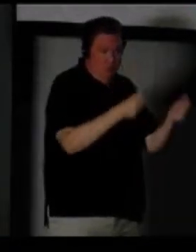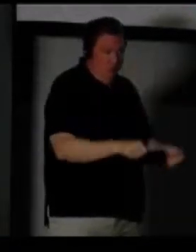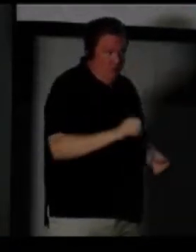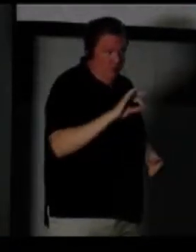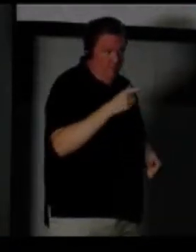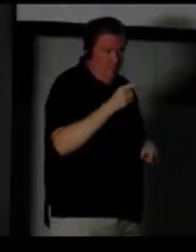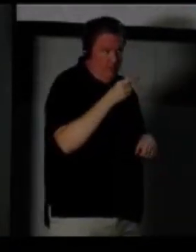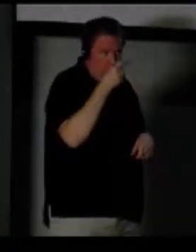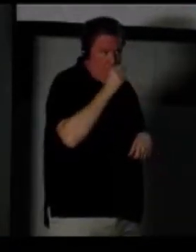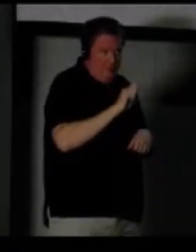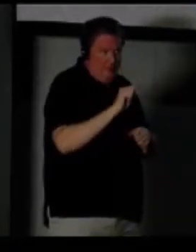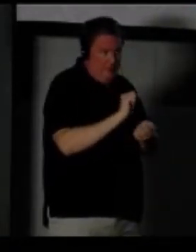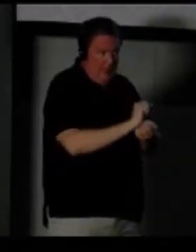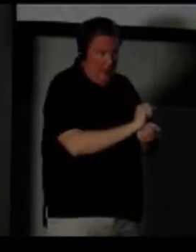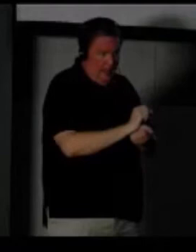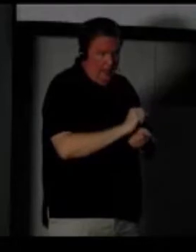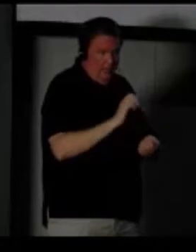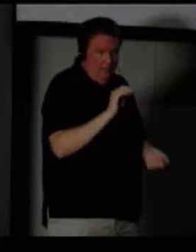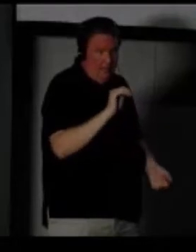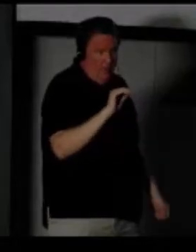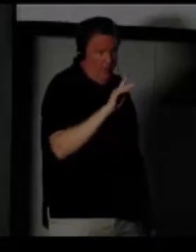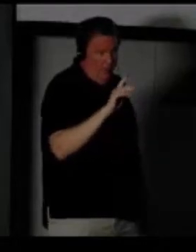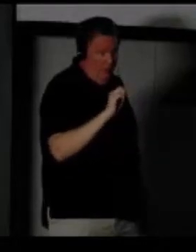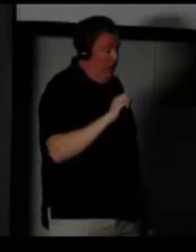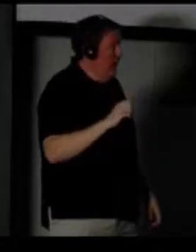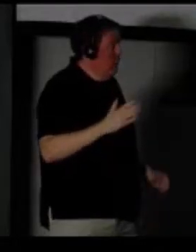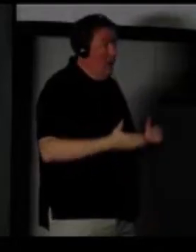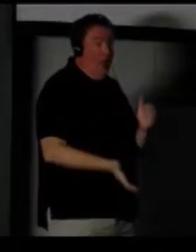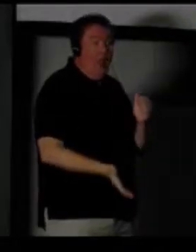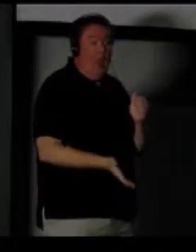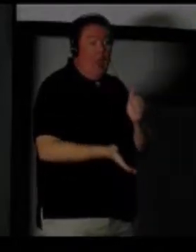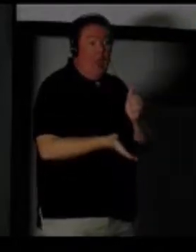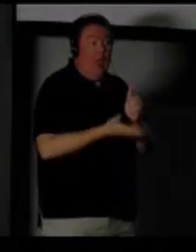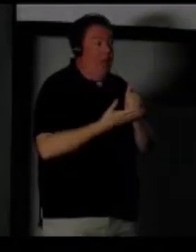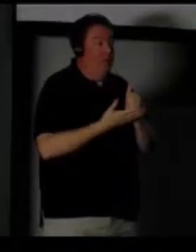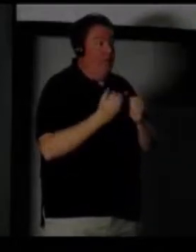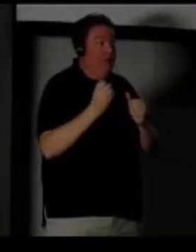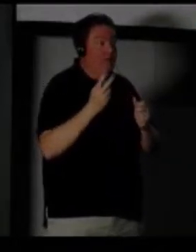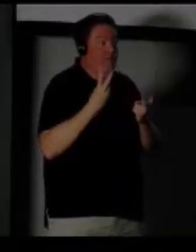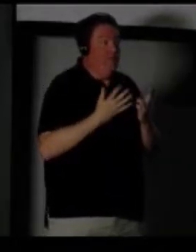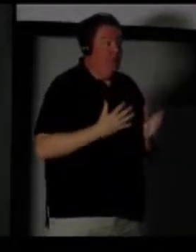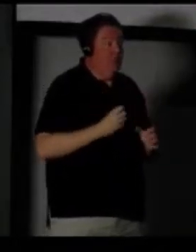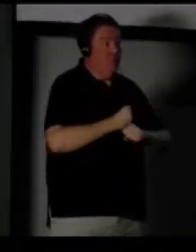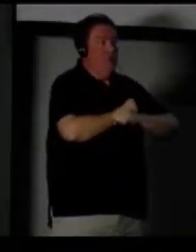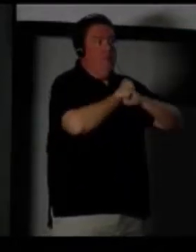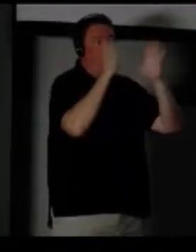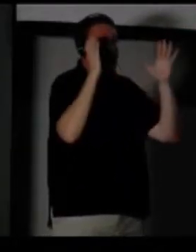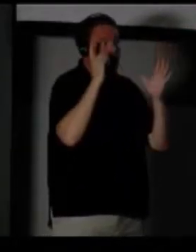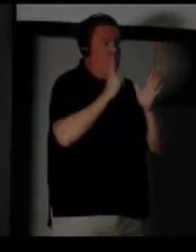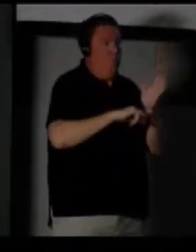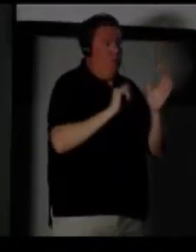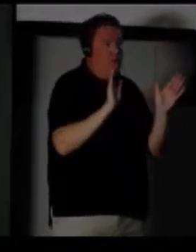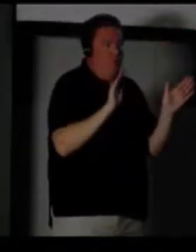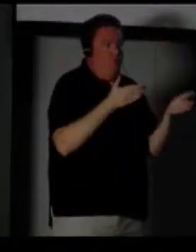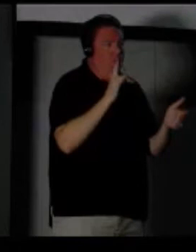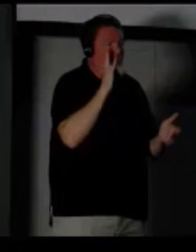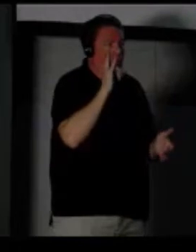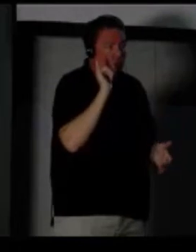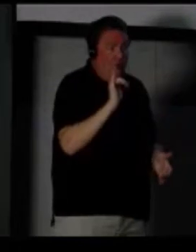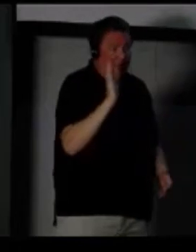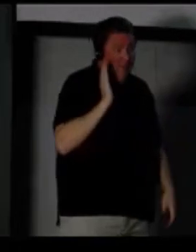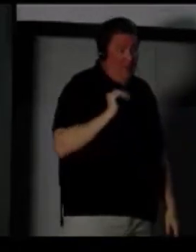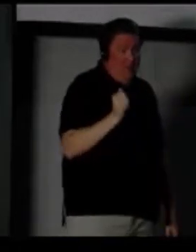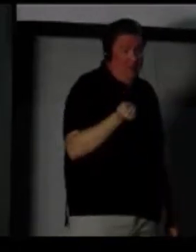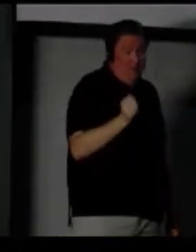And to help visitors imagine what this historical room looked like in the 19th century, and to